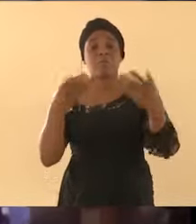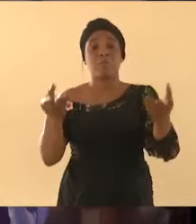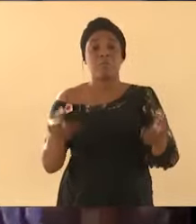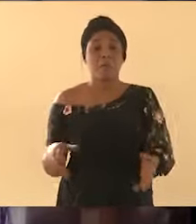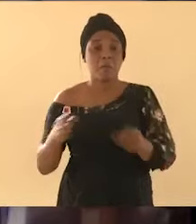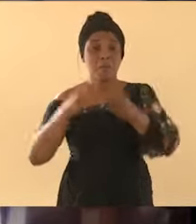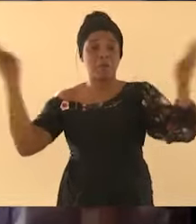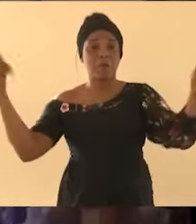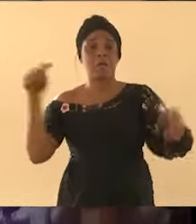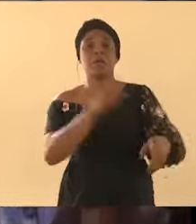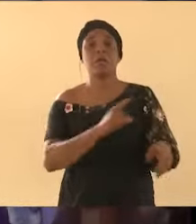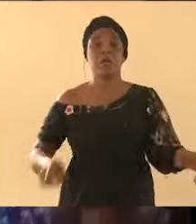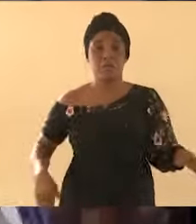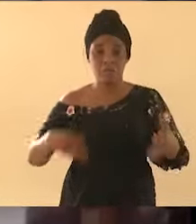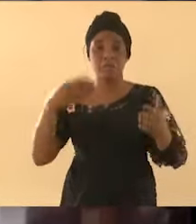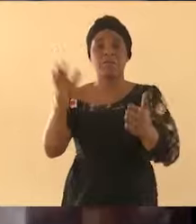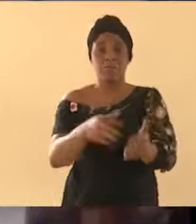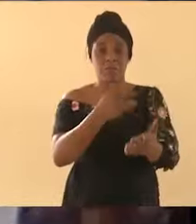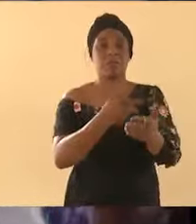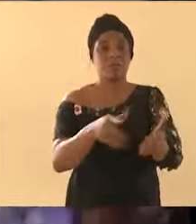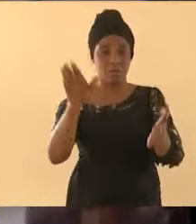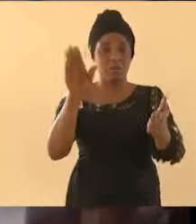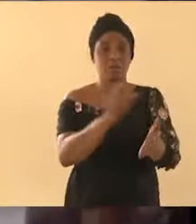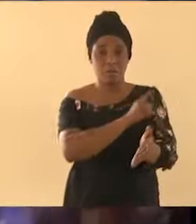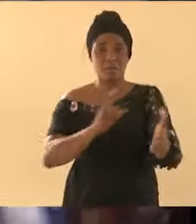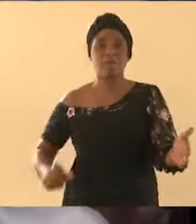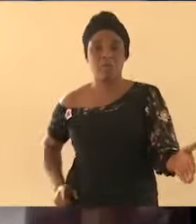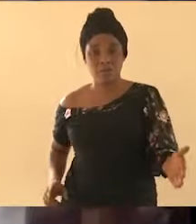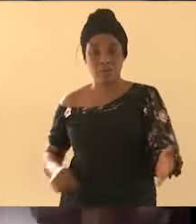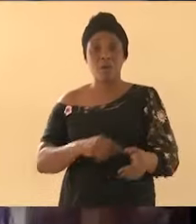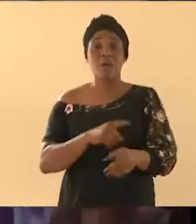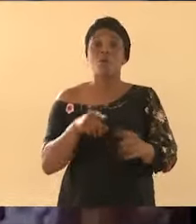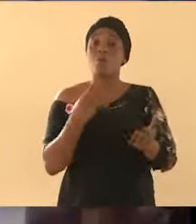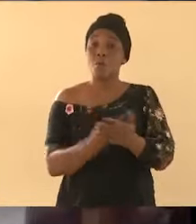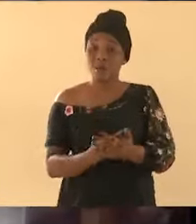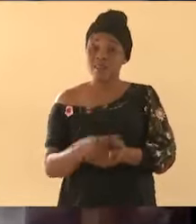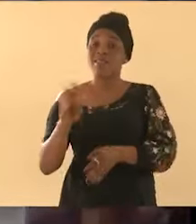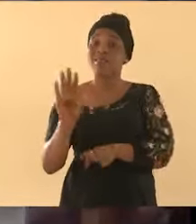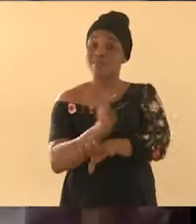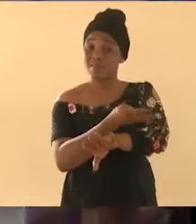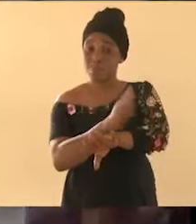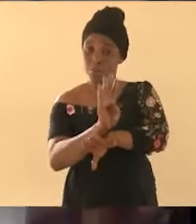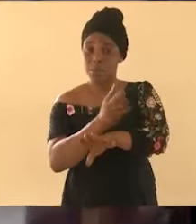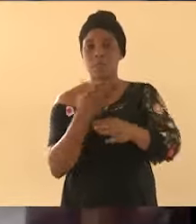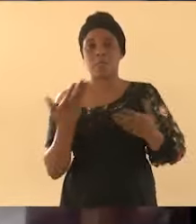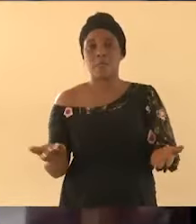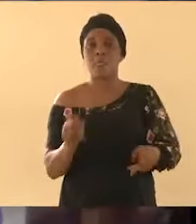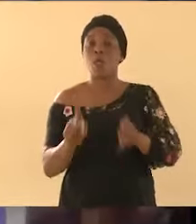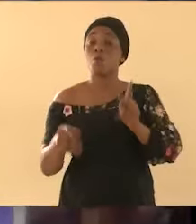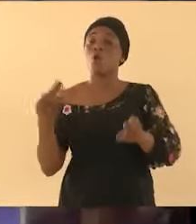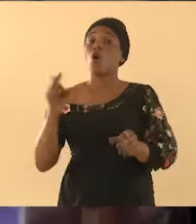you come and do Thanksgiving. Praise the Lord. Oh, single. Praise the Lord. Well, that is